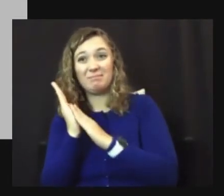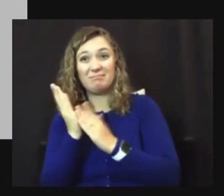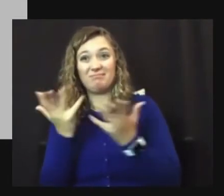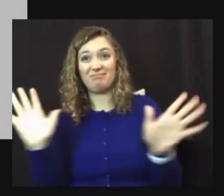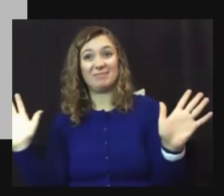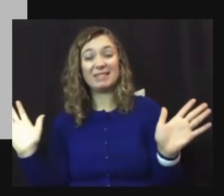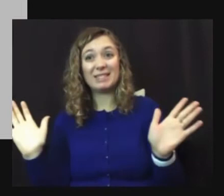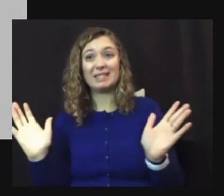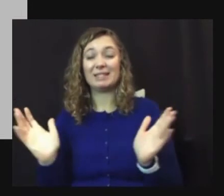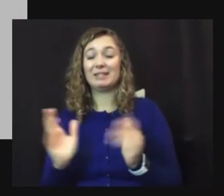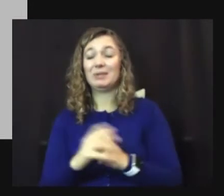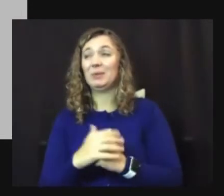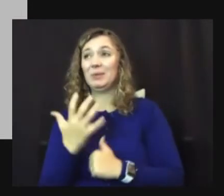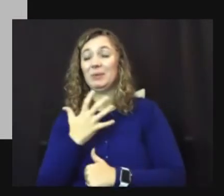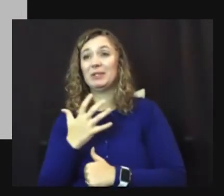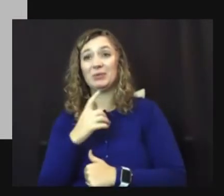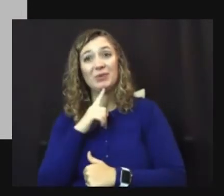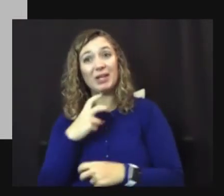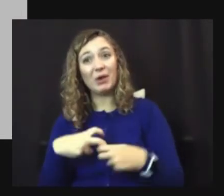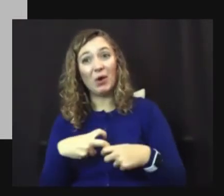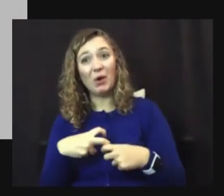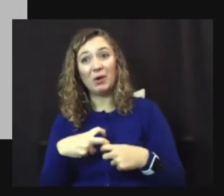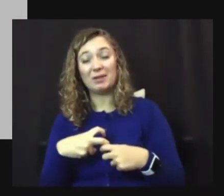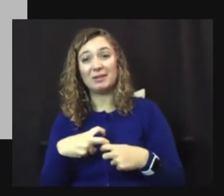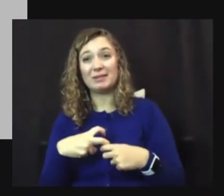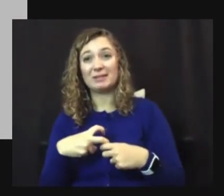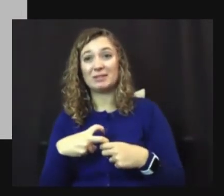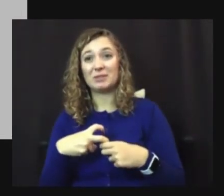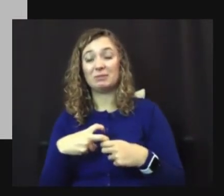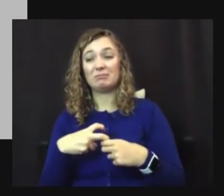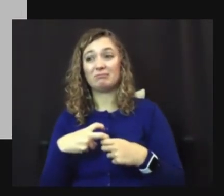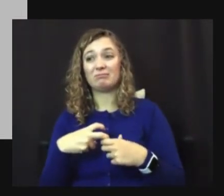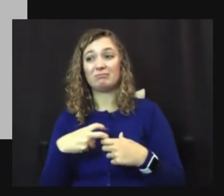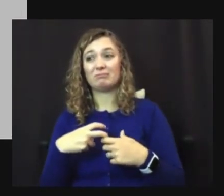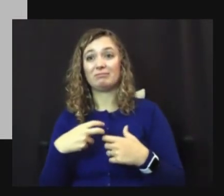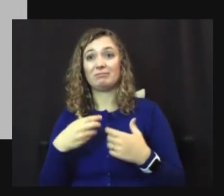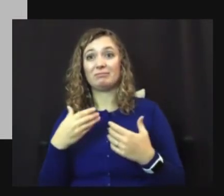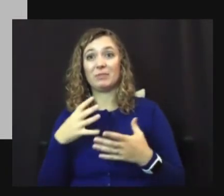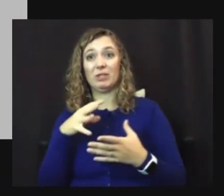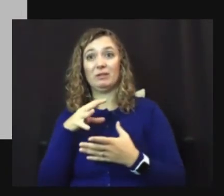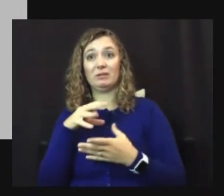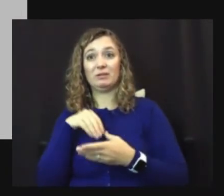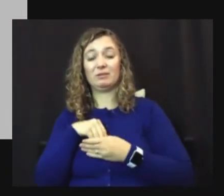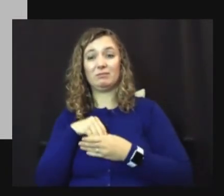hard to be us and to function. And this